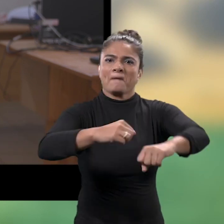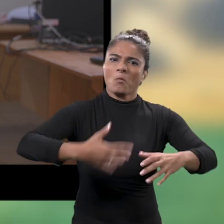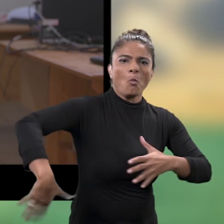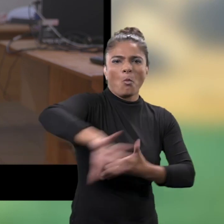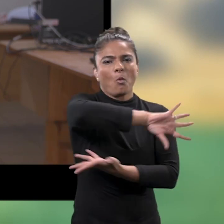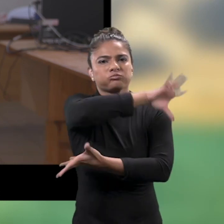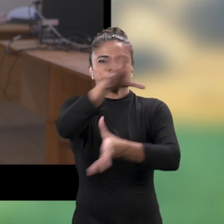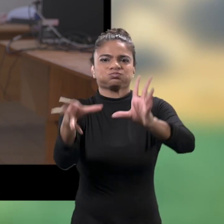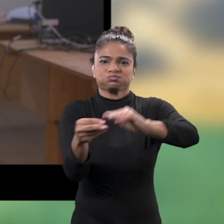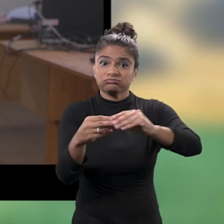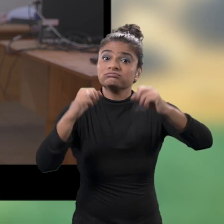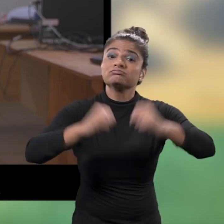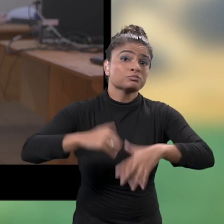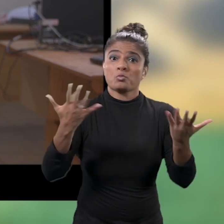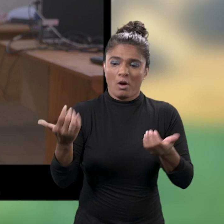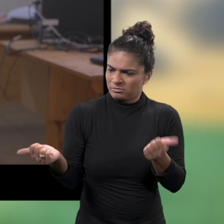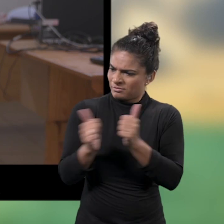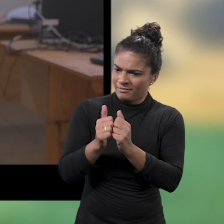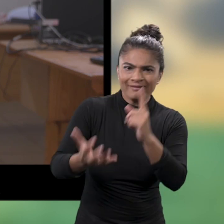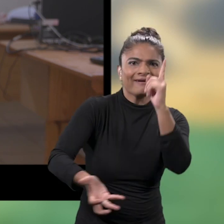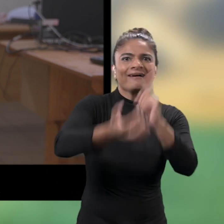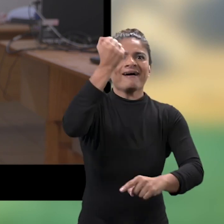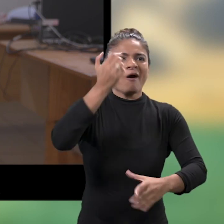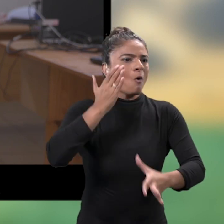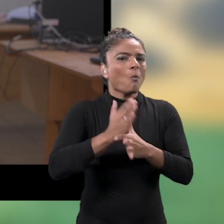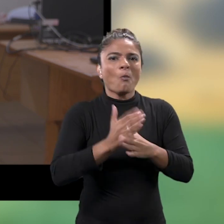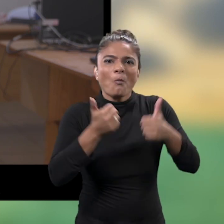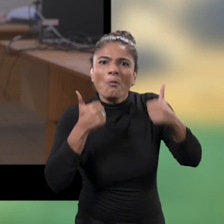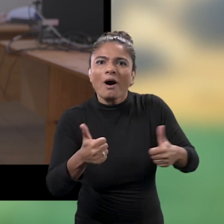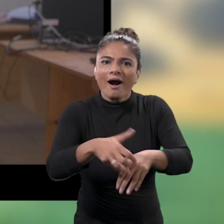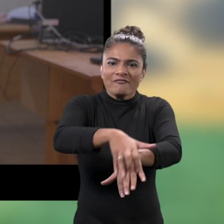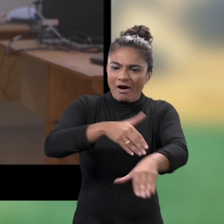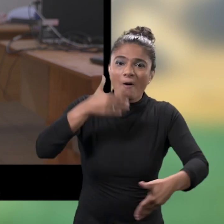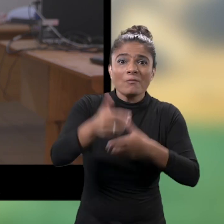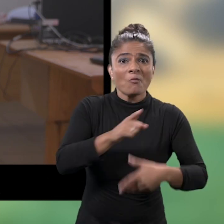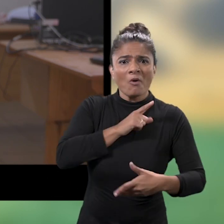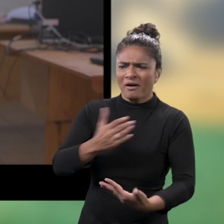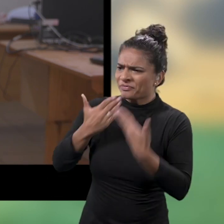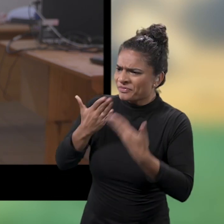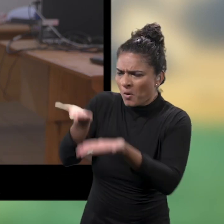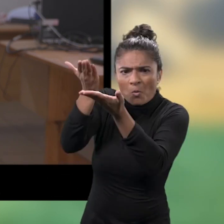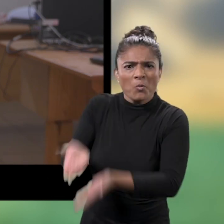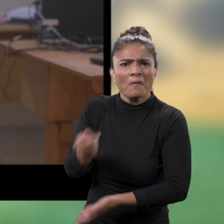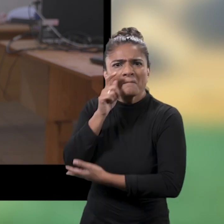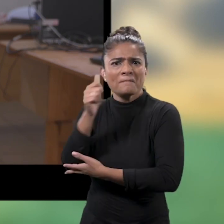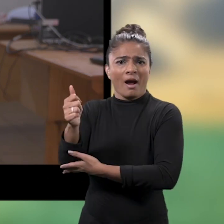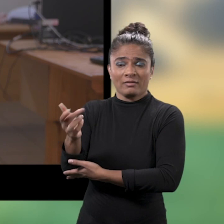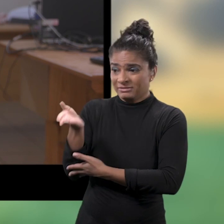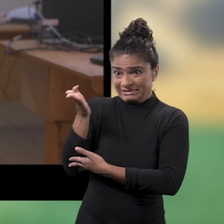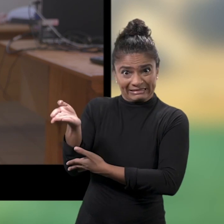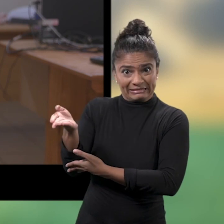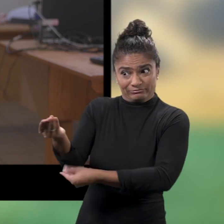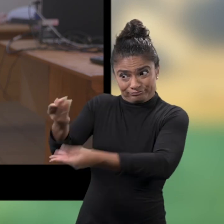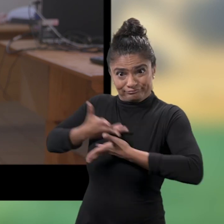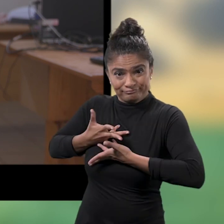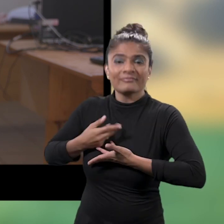indwezo zonke njalo. Sizwene tot namhlanje siyabereka ngendaba yakhe uPiet Engelbrecht